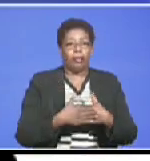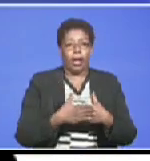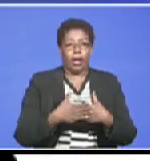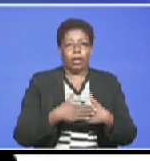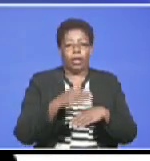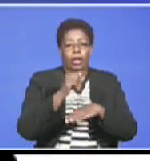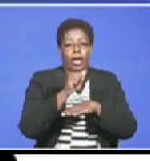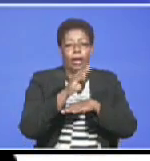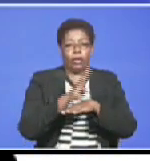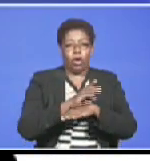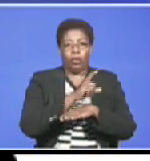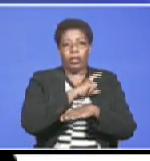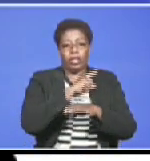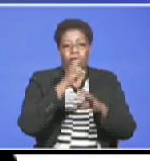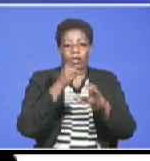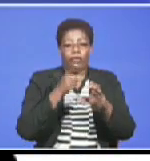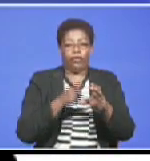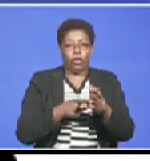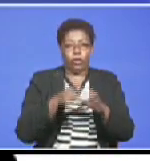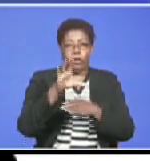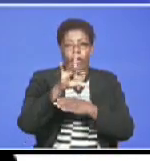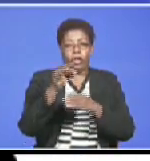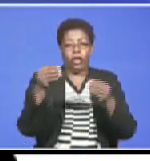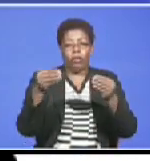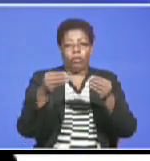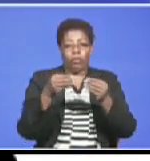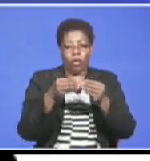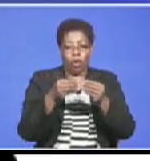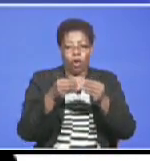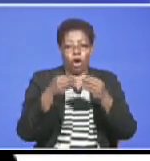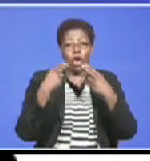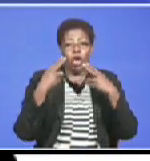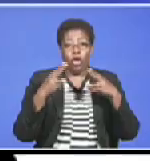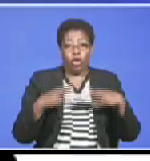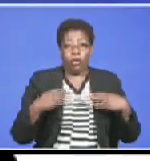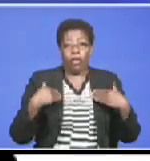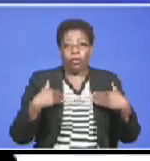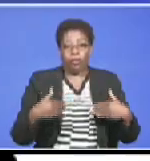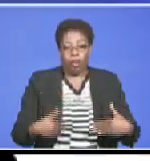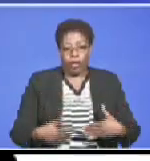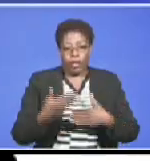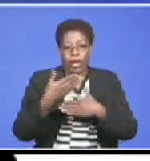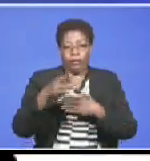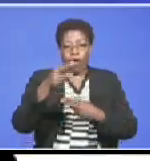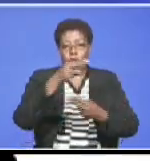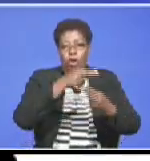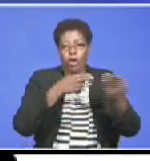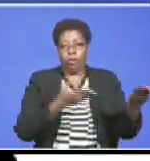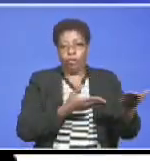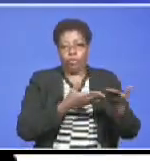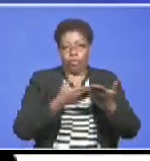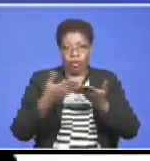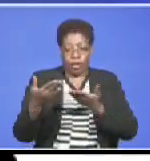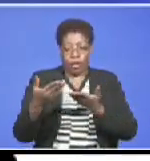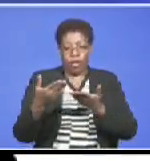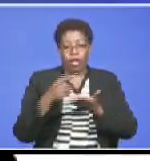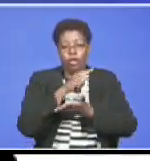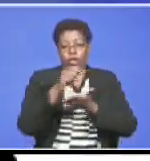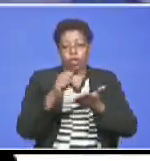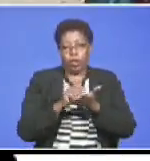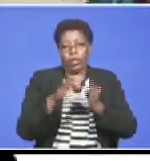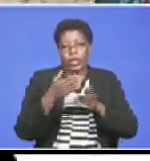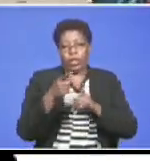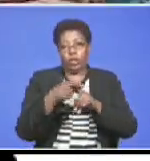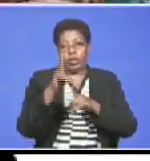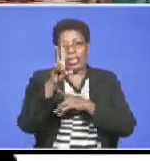Well, Abaco police confirming the discovery of more human remains in the aftermath of Hurricane Dorian, bringing the official death toll to